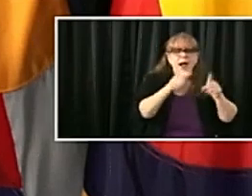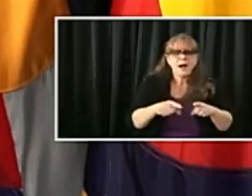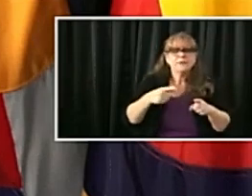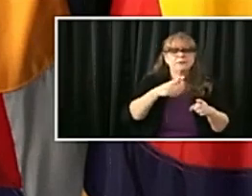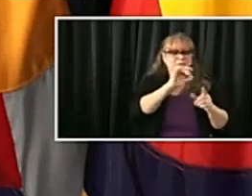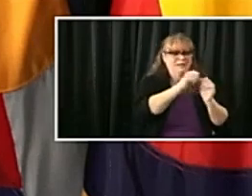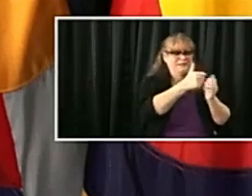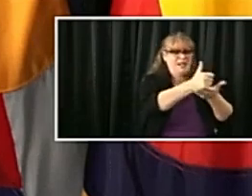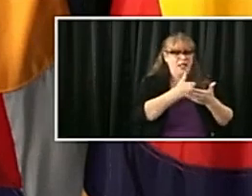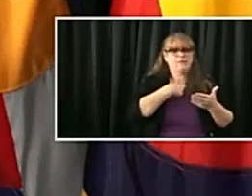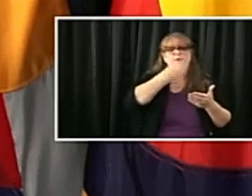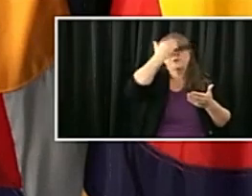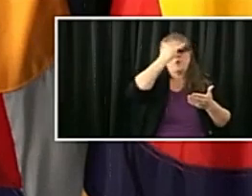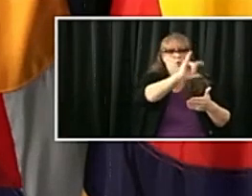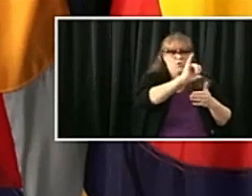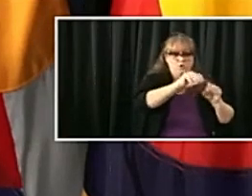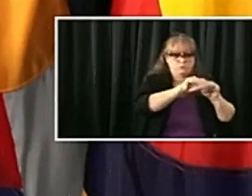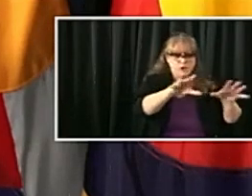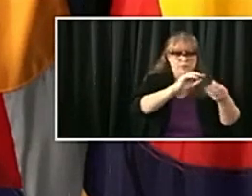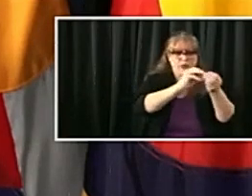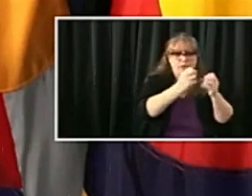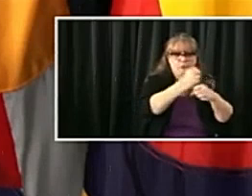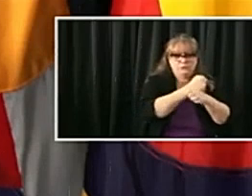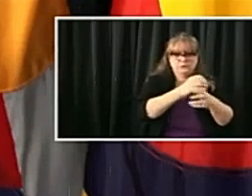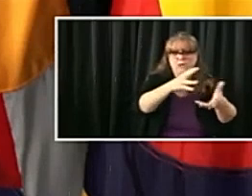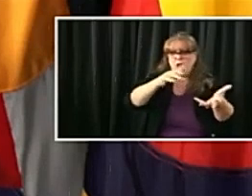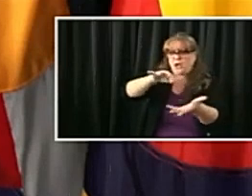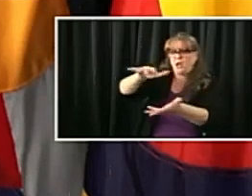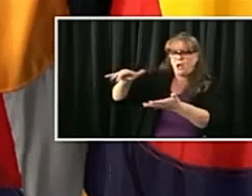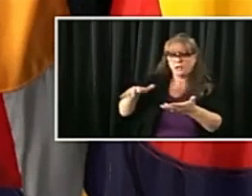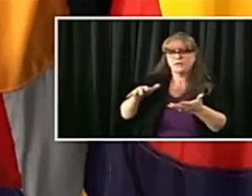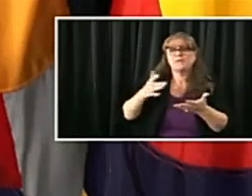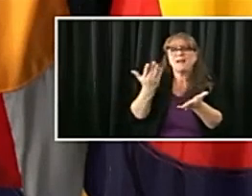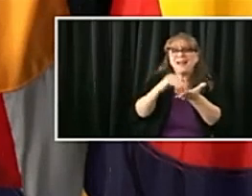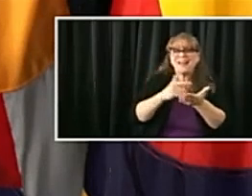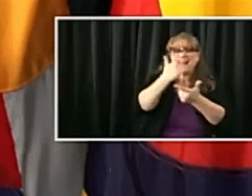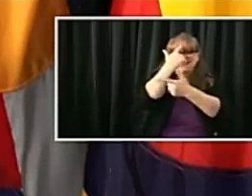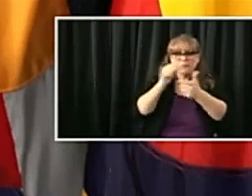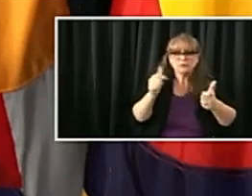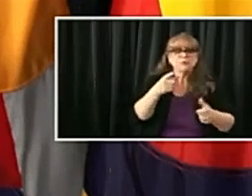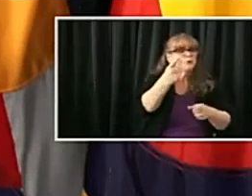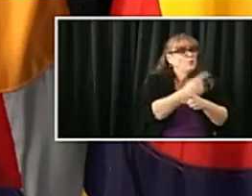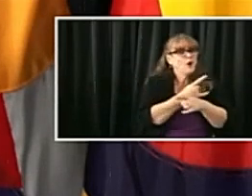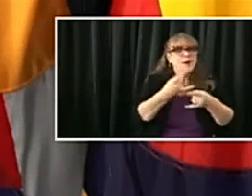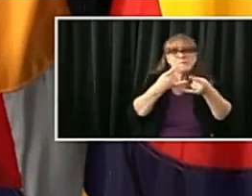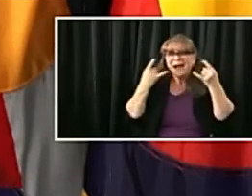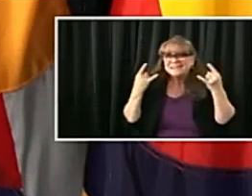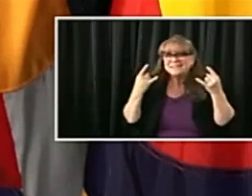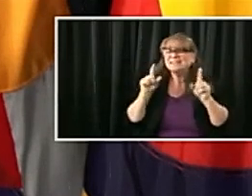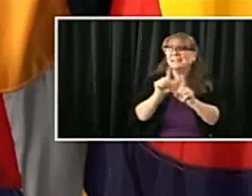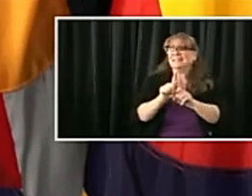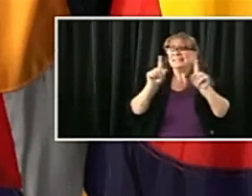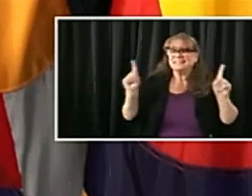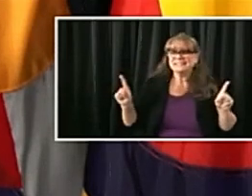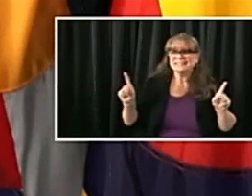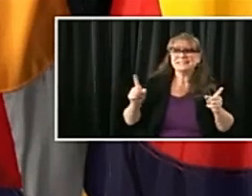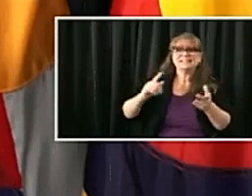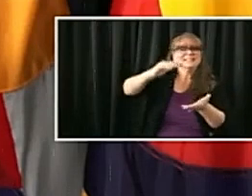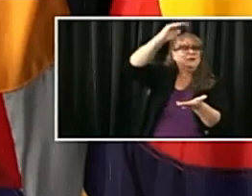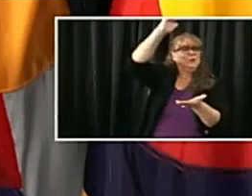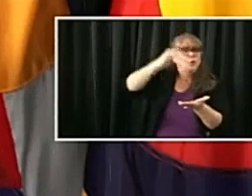to Coloradans, whether we can continue to wear masks, avoid socializing, keep the disease contained, or if people get a little bit